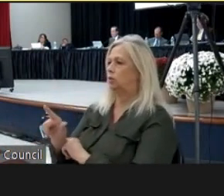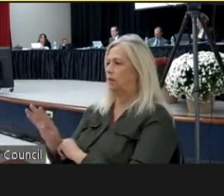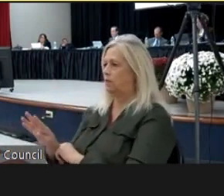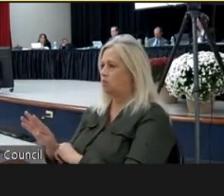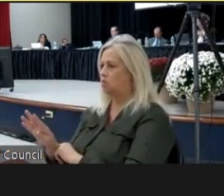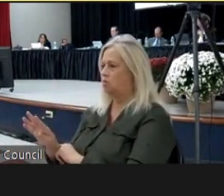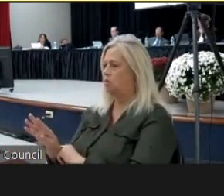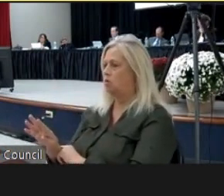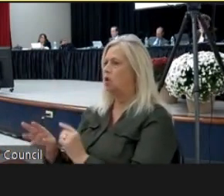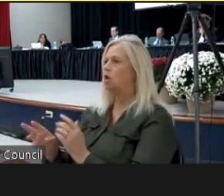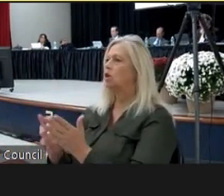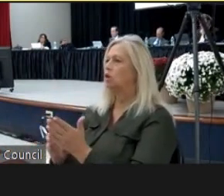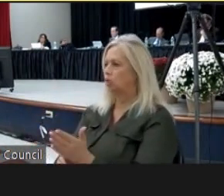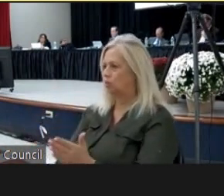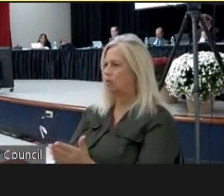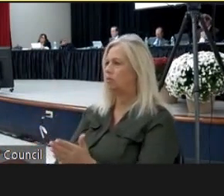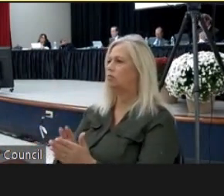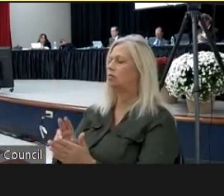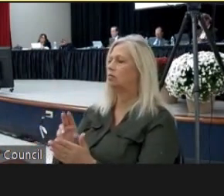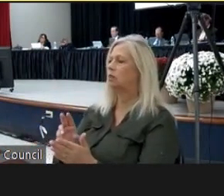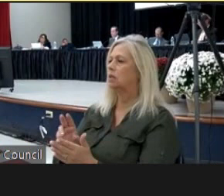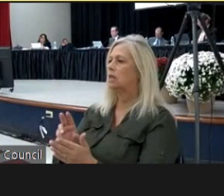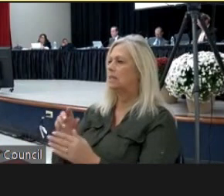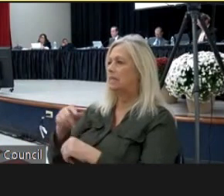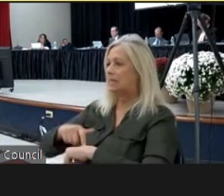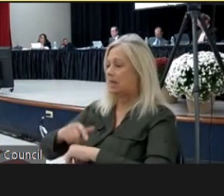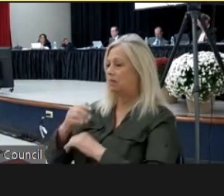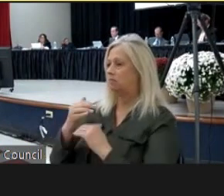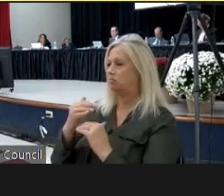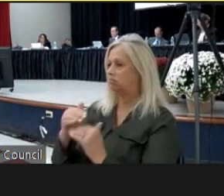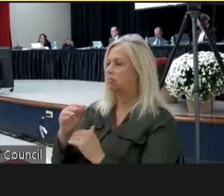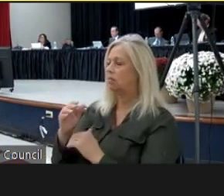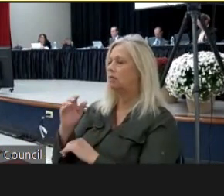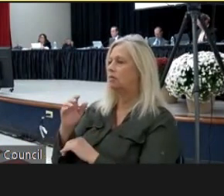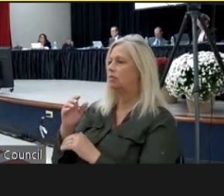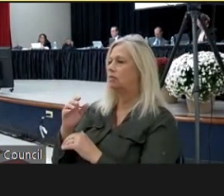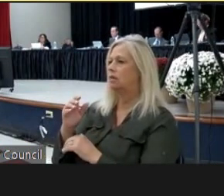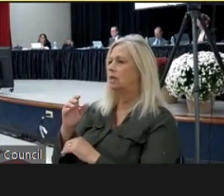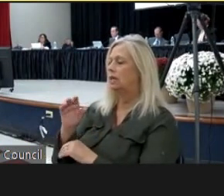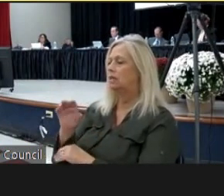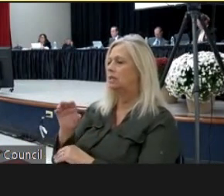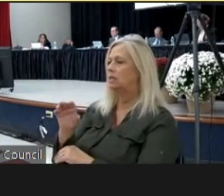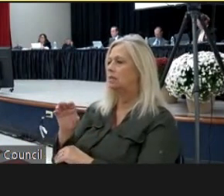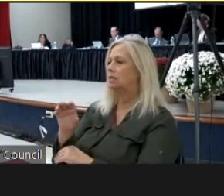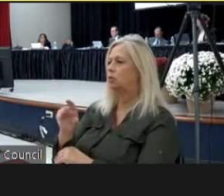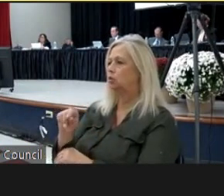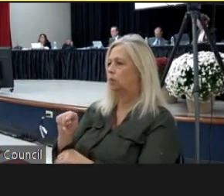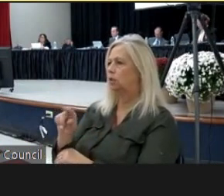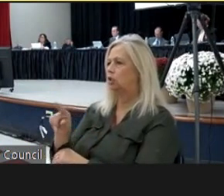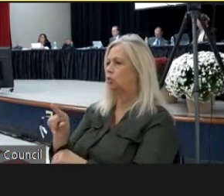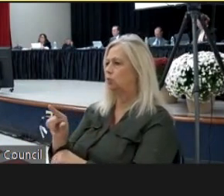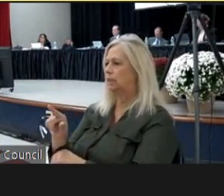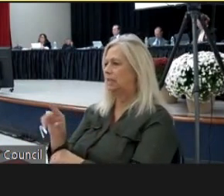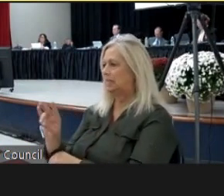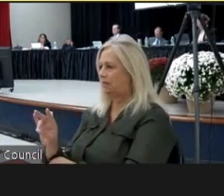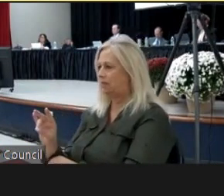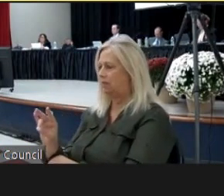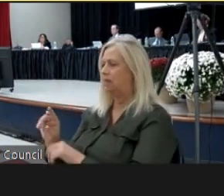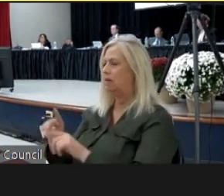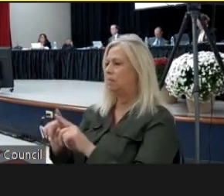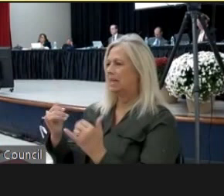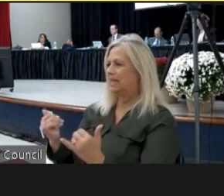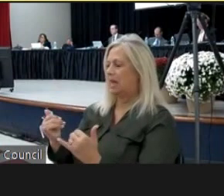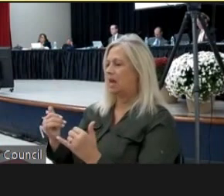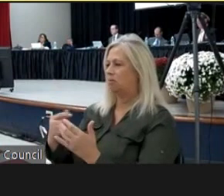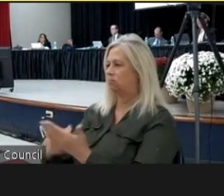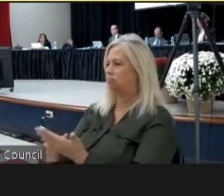contractually, it's this January 27 timeframe completion, but they are, as I said, in active discussions now, so they think